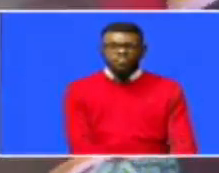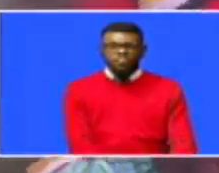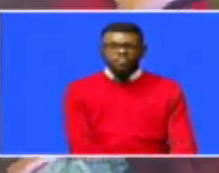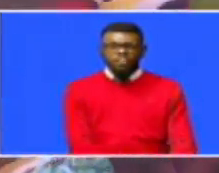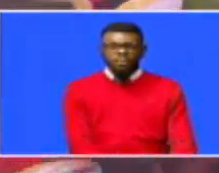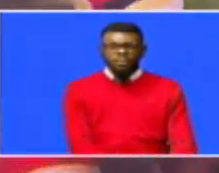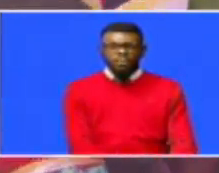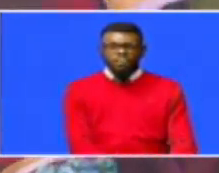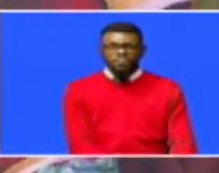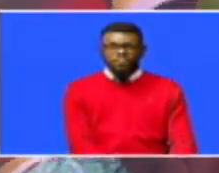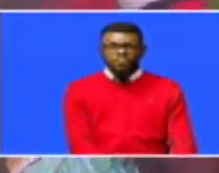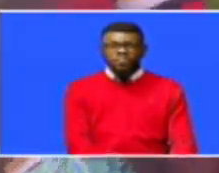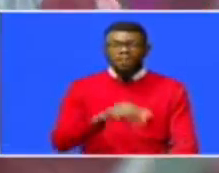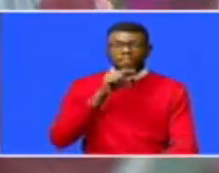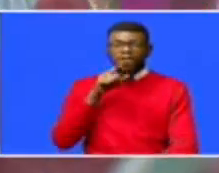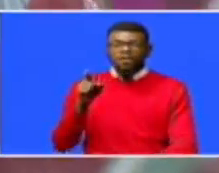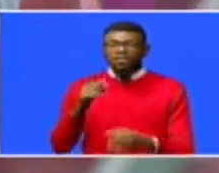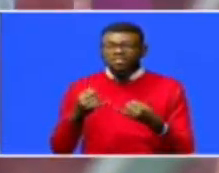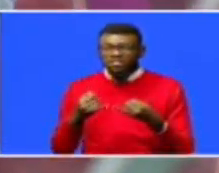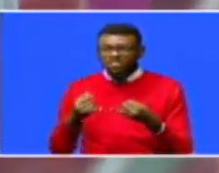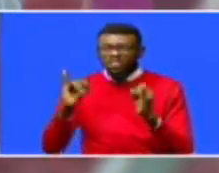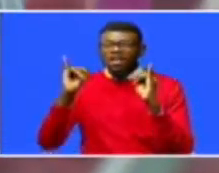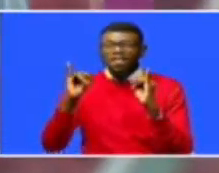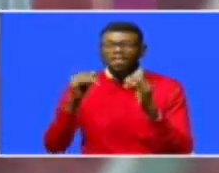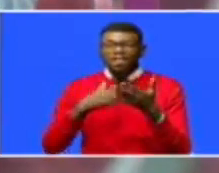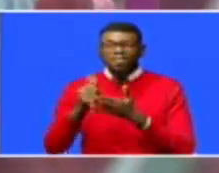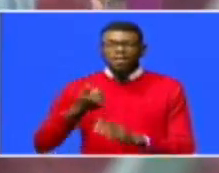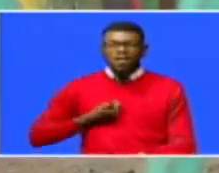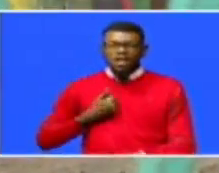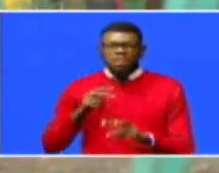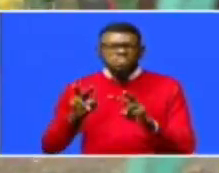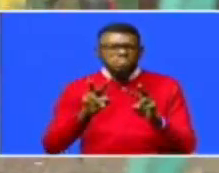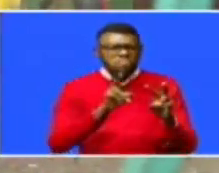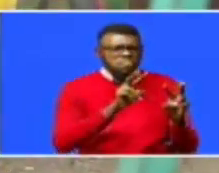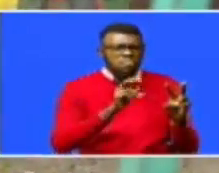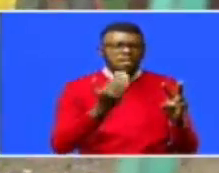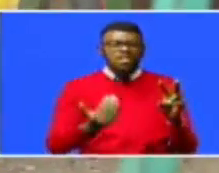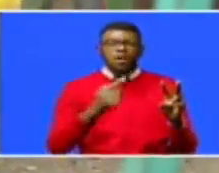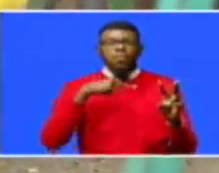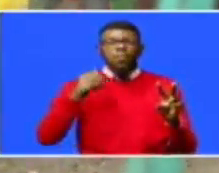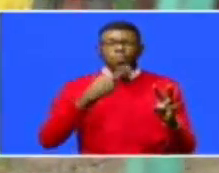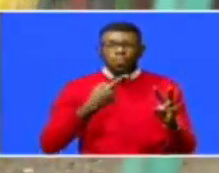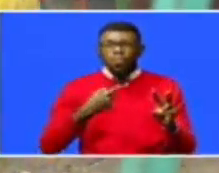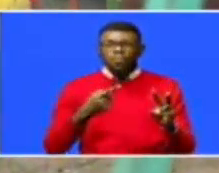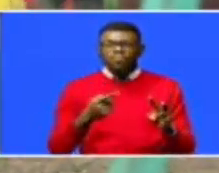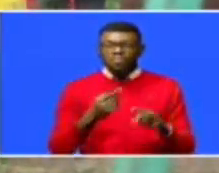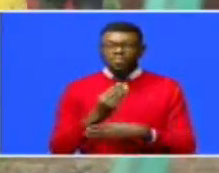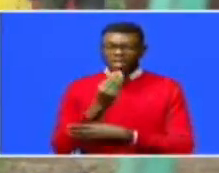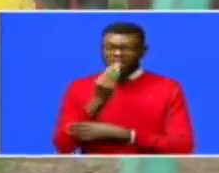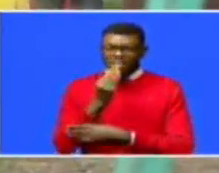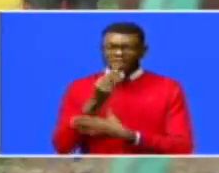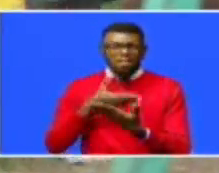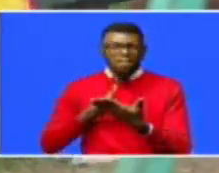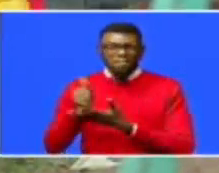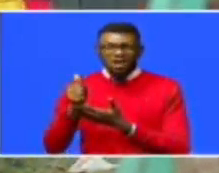We filmed this man trying to get one of the girls. He targets the youngest in the group. He buys the girls ice cream in an effort